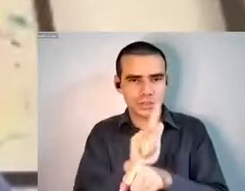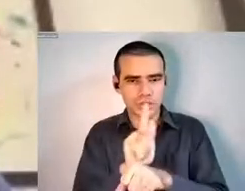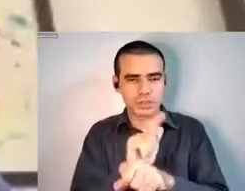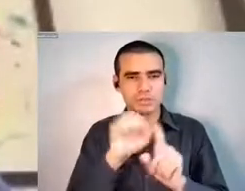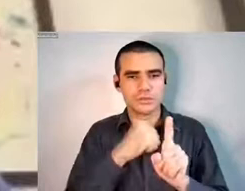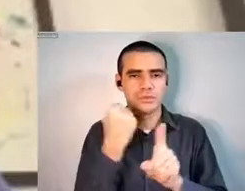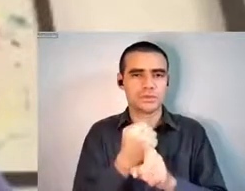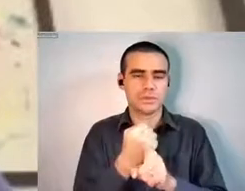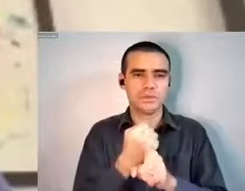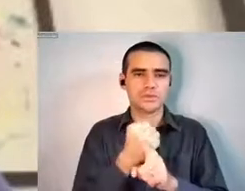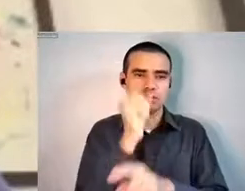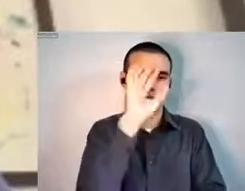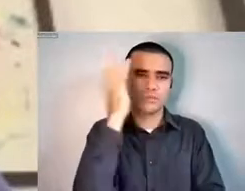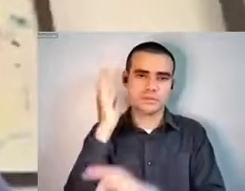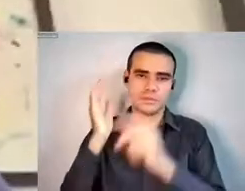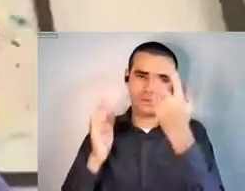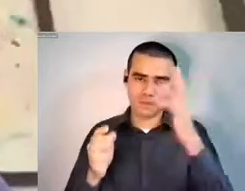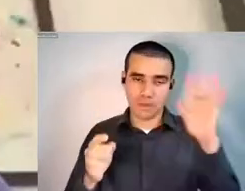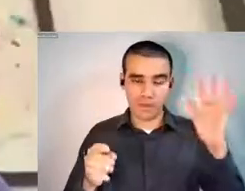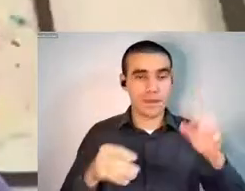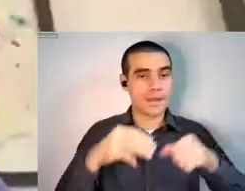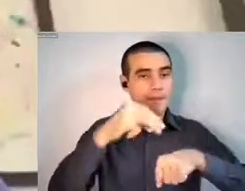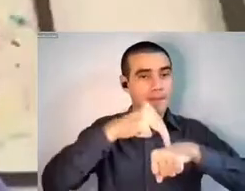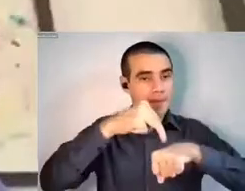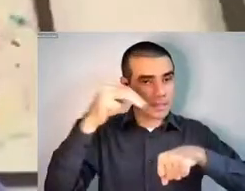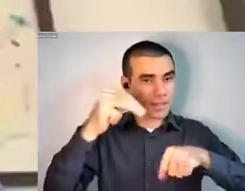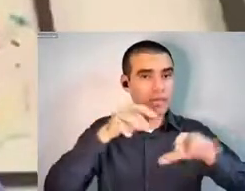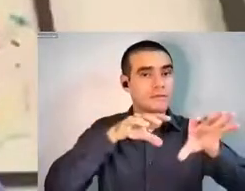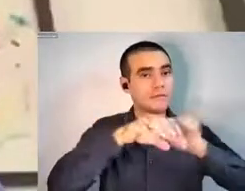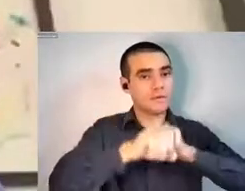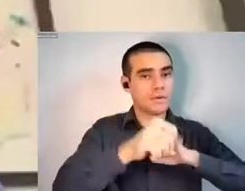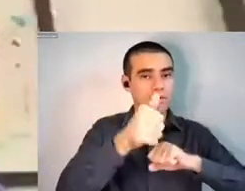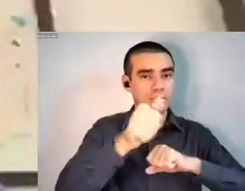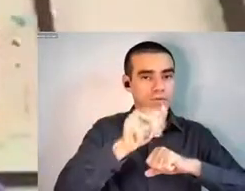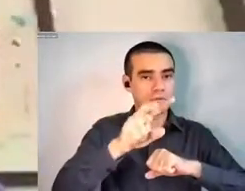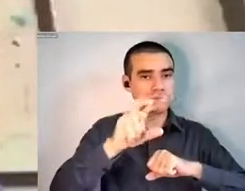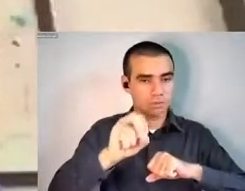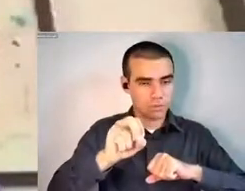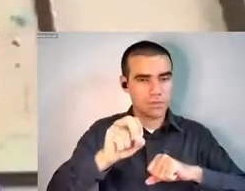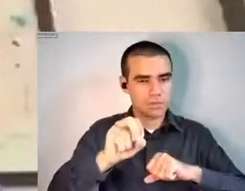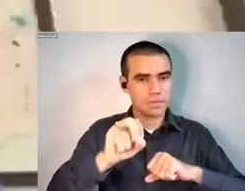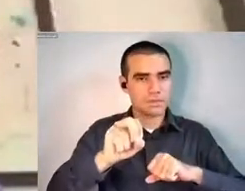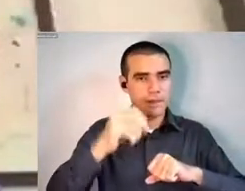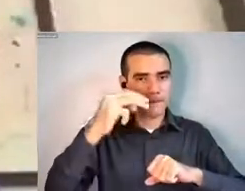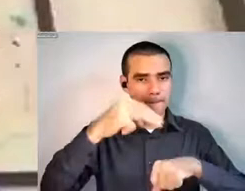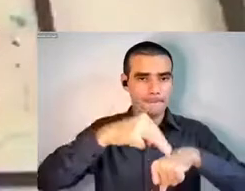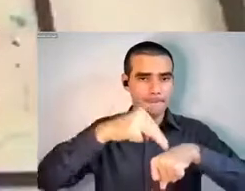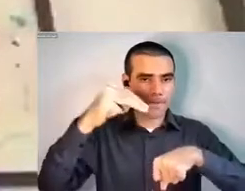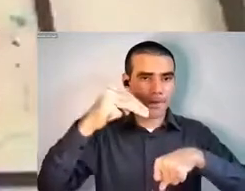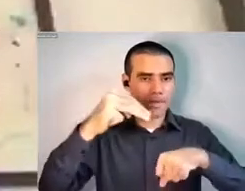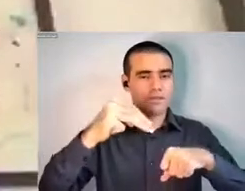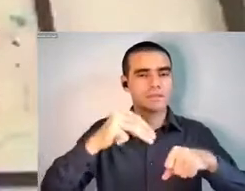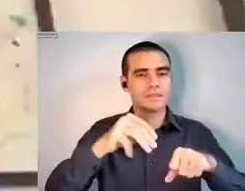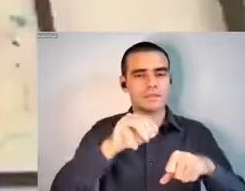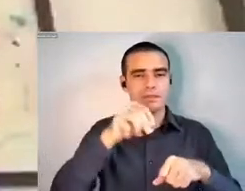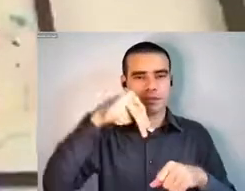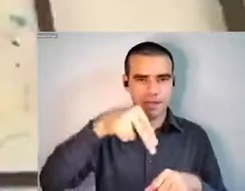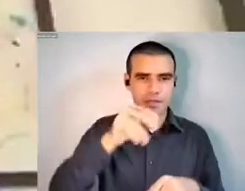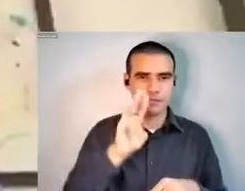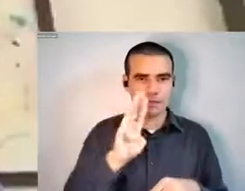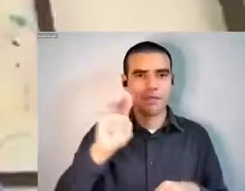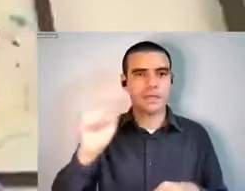business administration. In the master degree, we graduated more than 150 masters. In the MBA, we